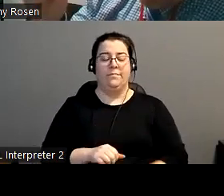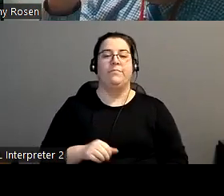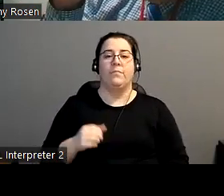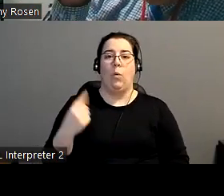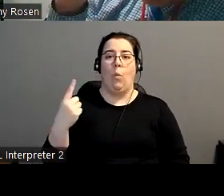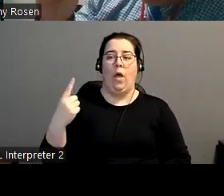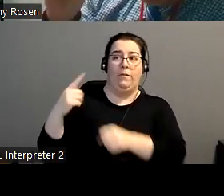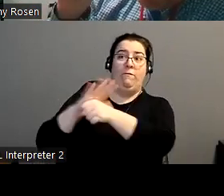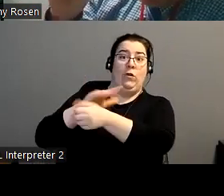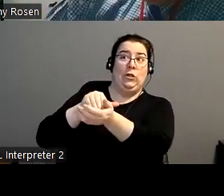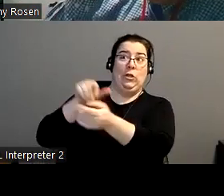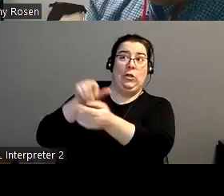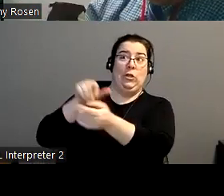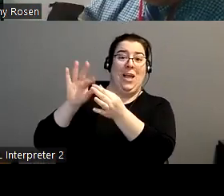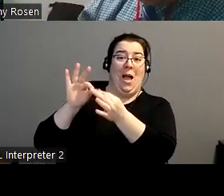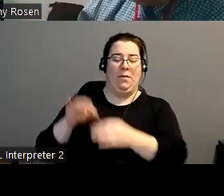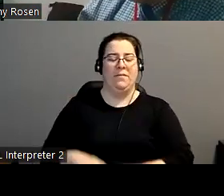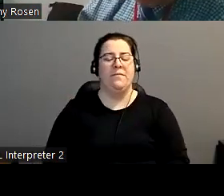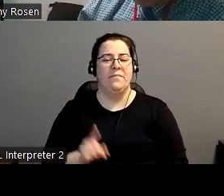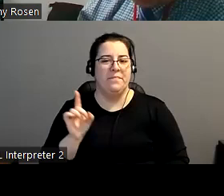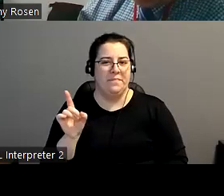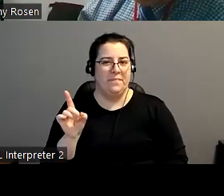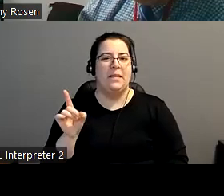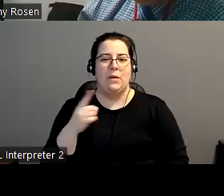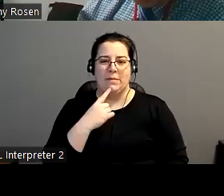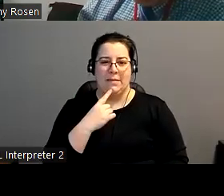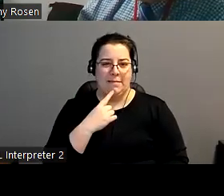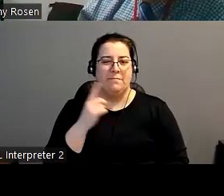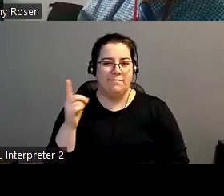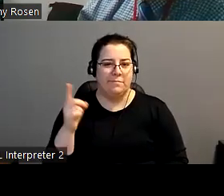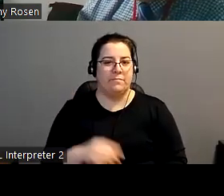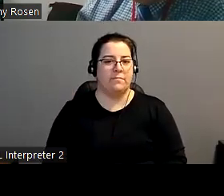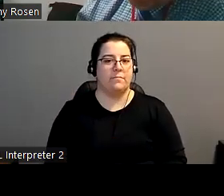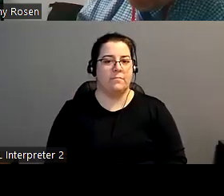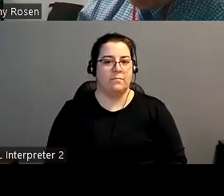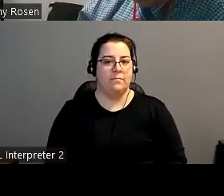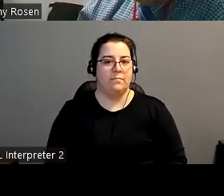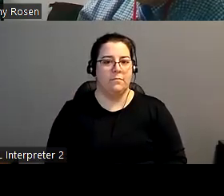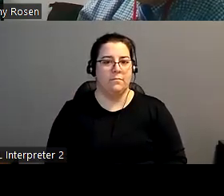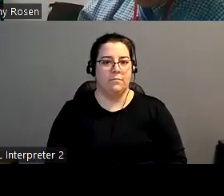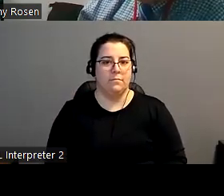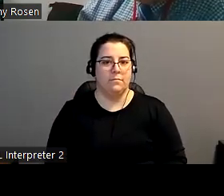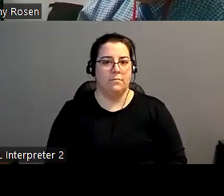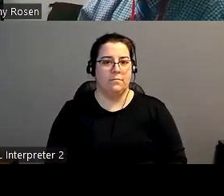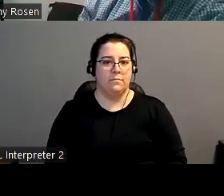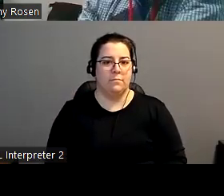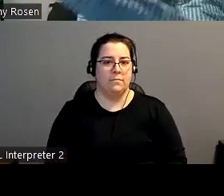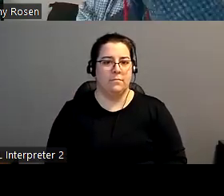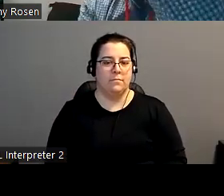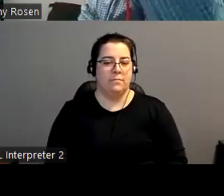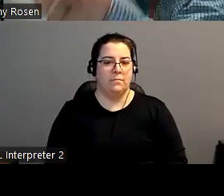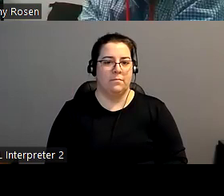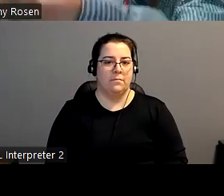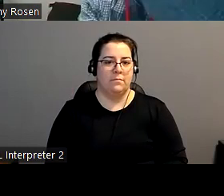I won't hear anything about this patient until you tell me what happened with